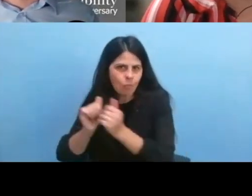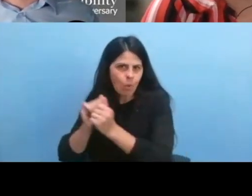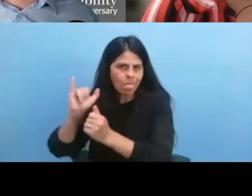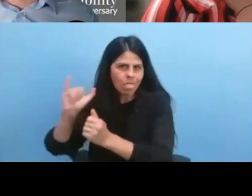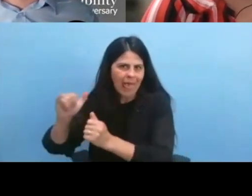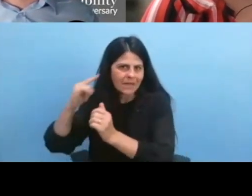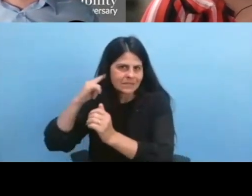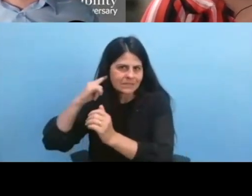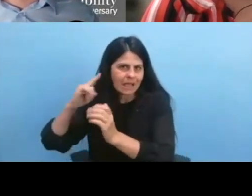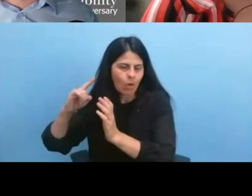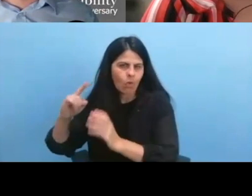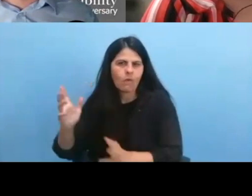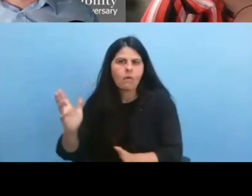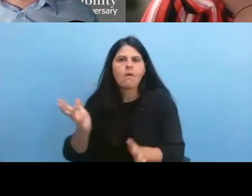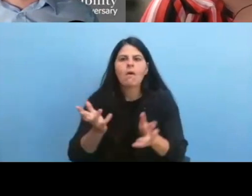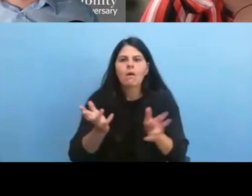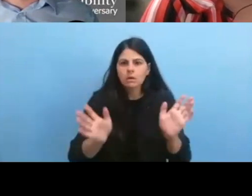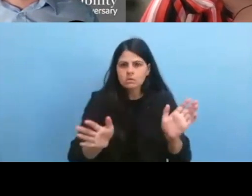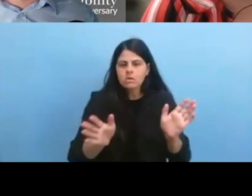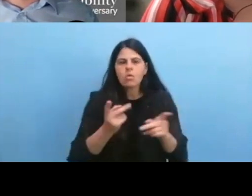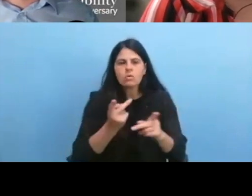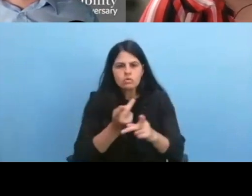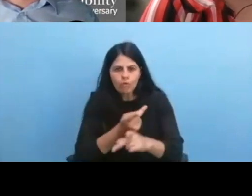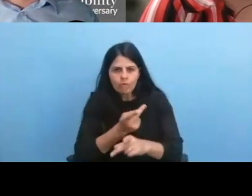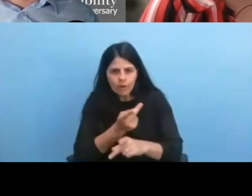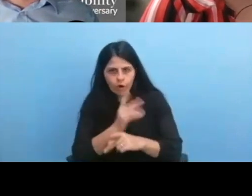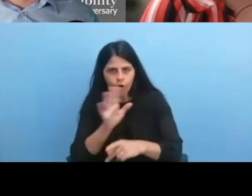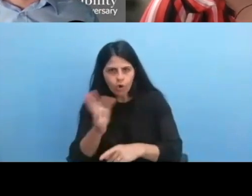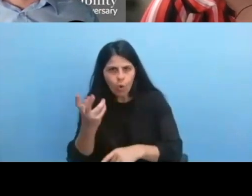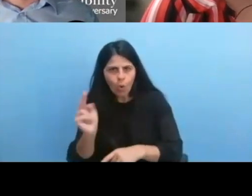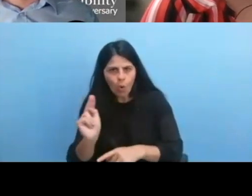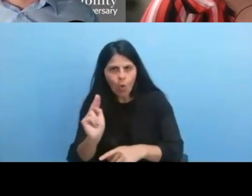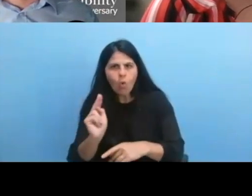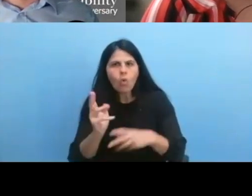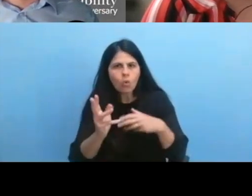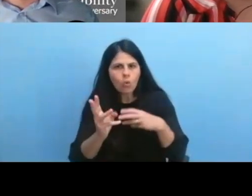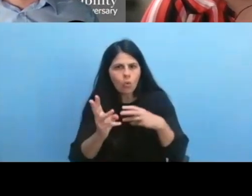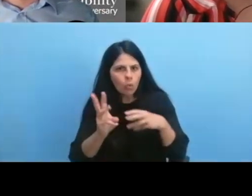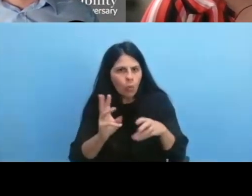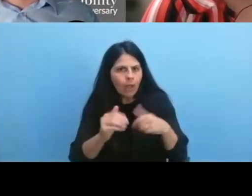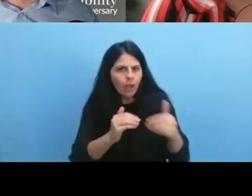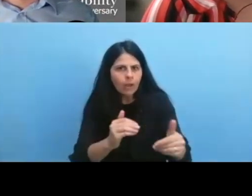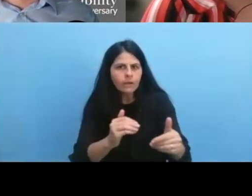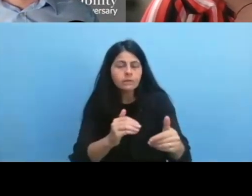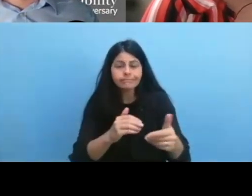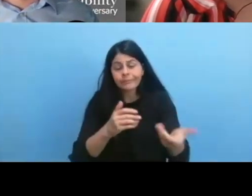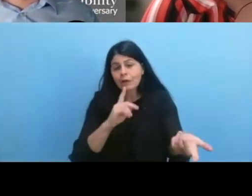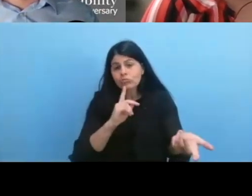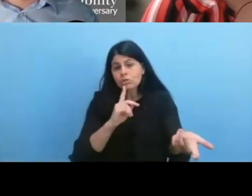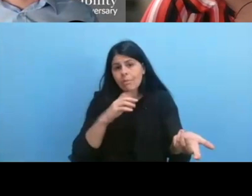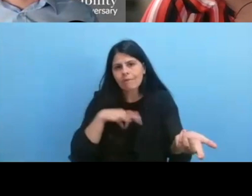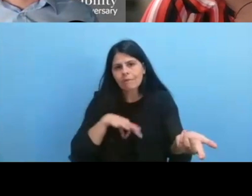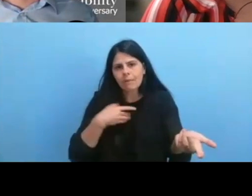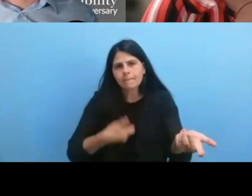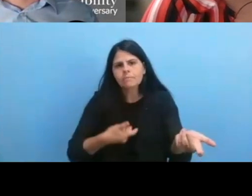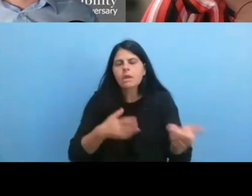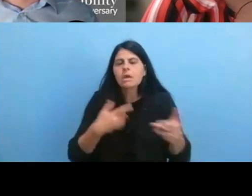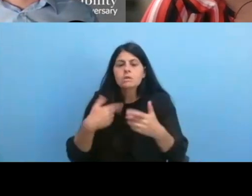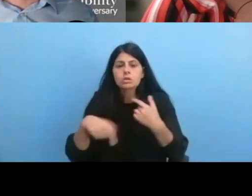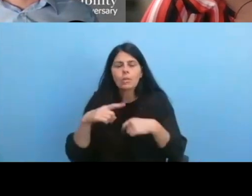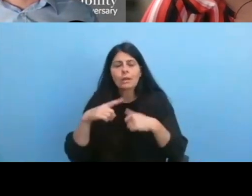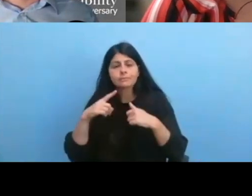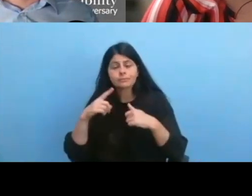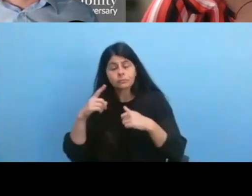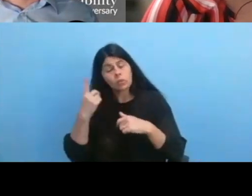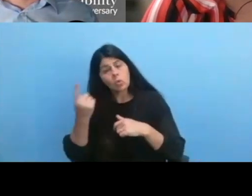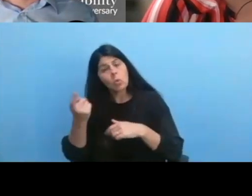So like kind of figuring out your own way in that stuff. But to kind of piggyback on a lot of the other things, I think one of the most important things is